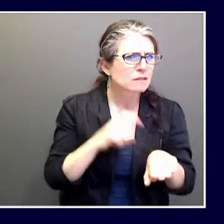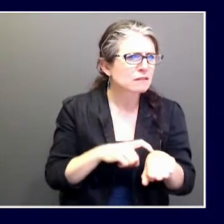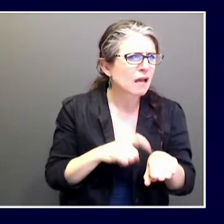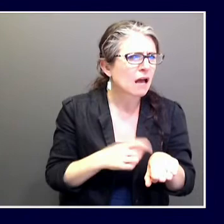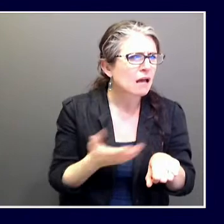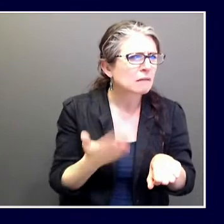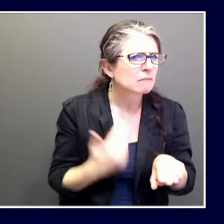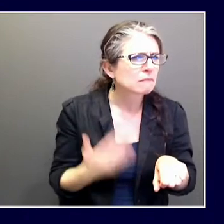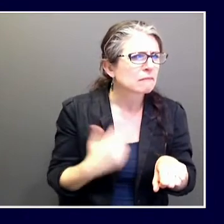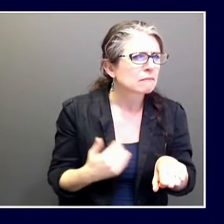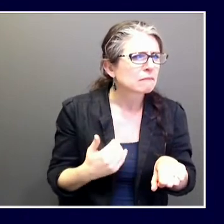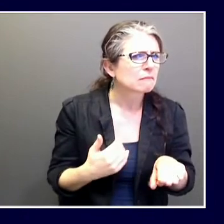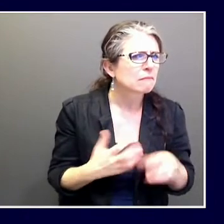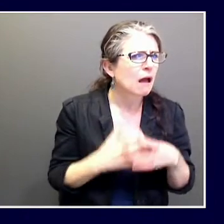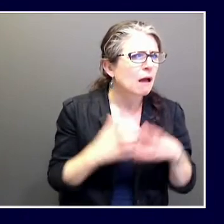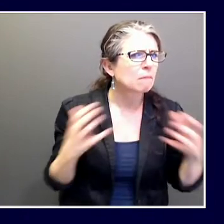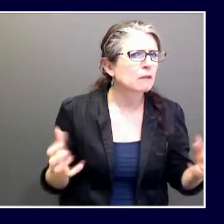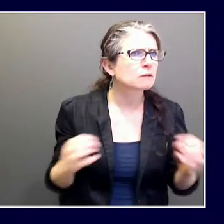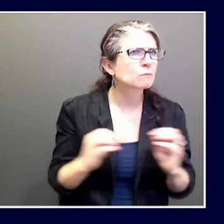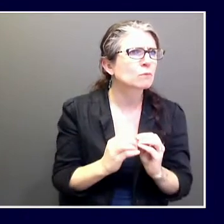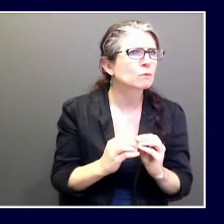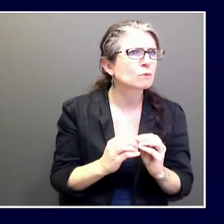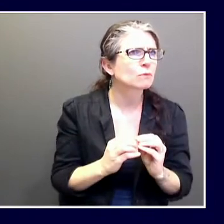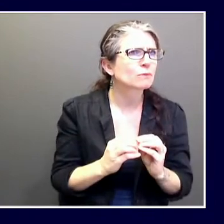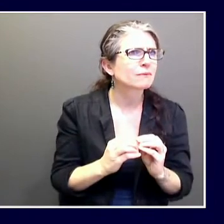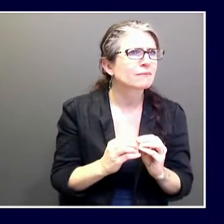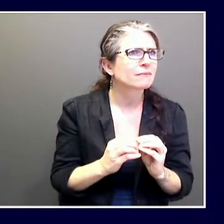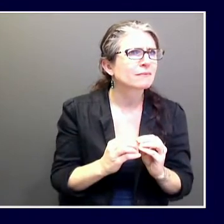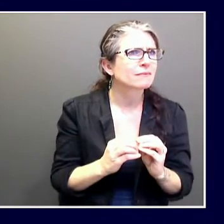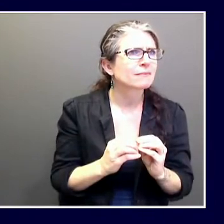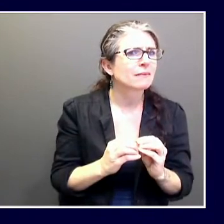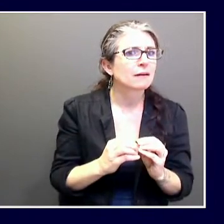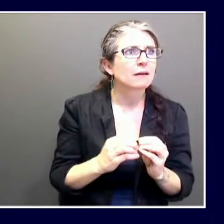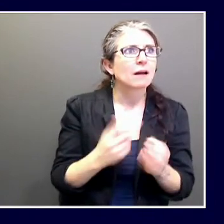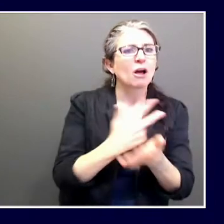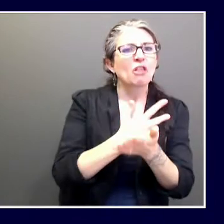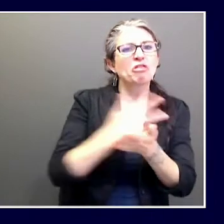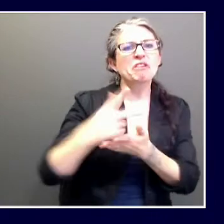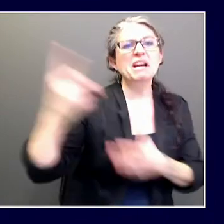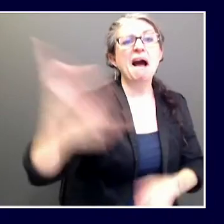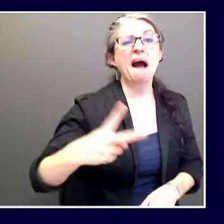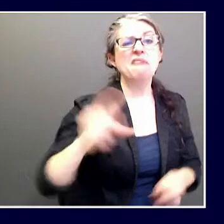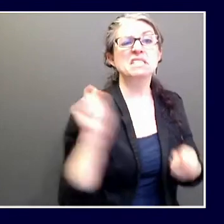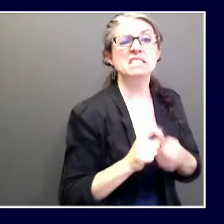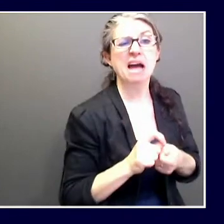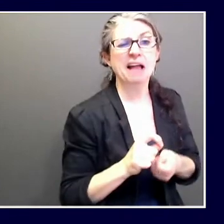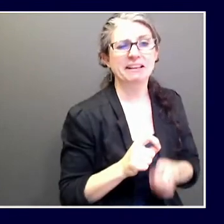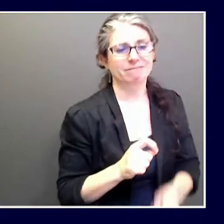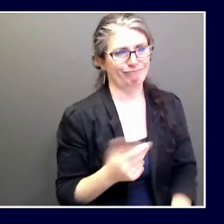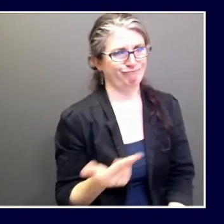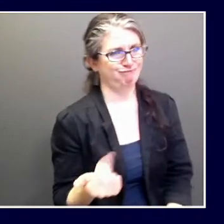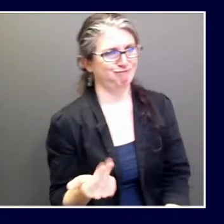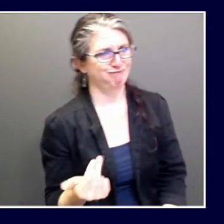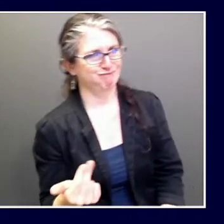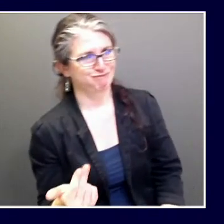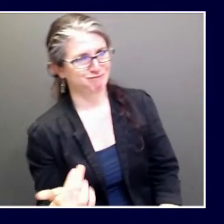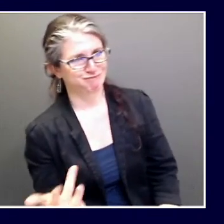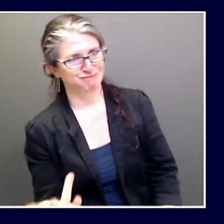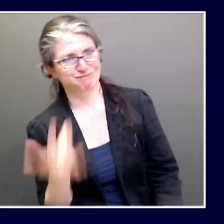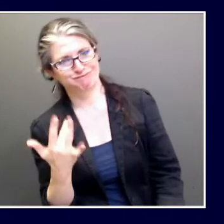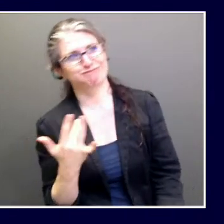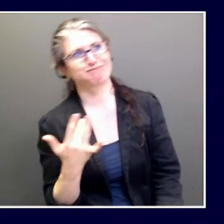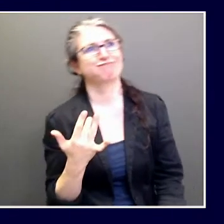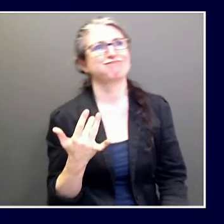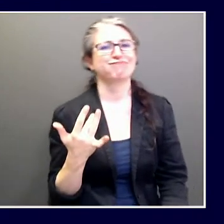Yeah, exactly 3.5 days. No, of course, no, Brian. So it's hard to. So here's a way that I